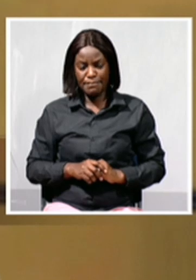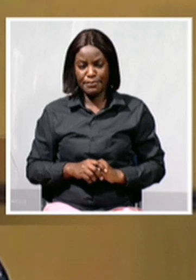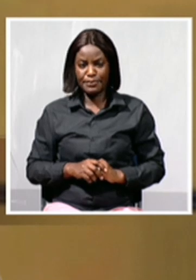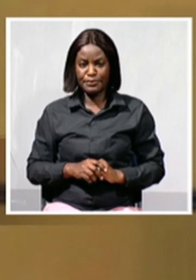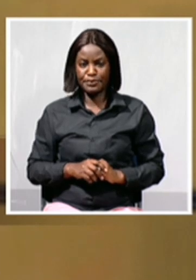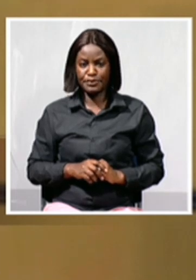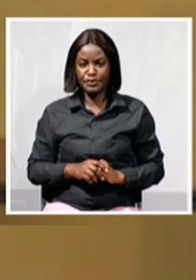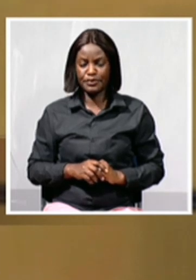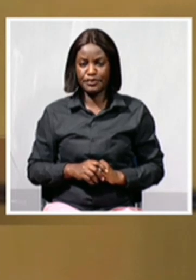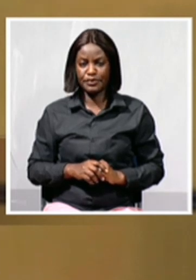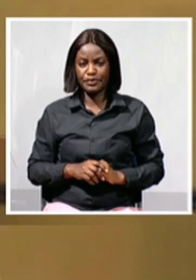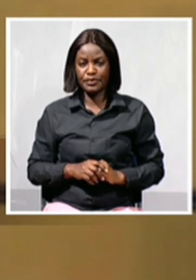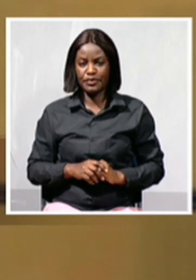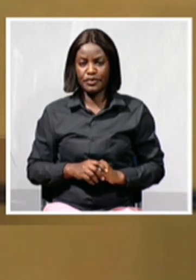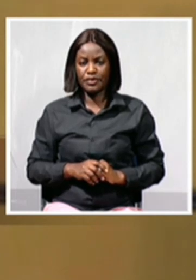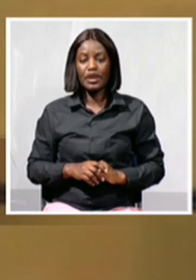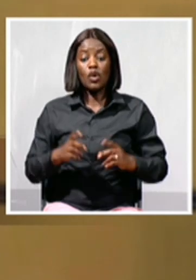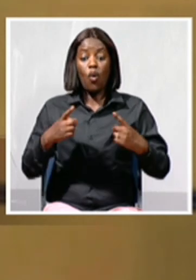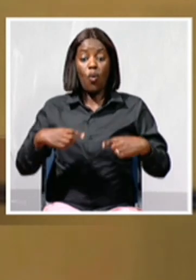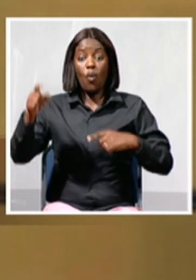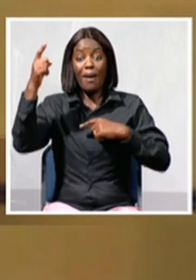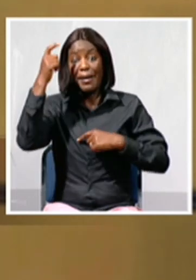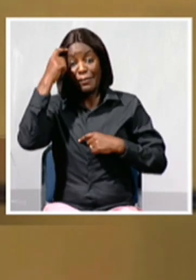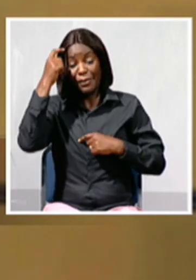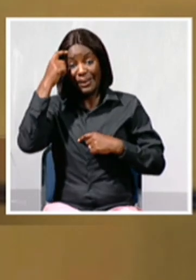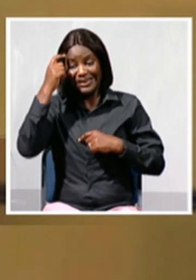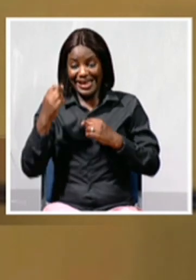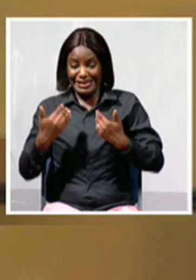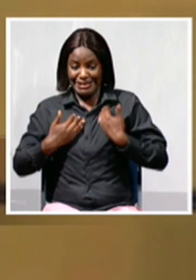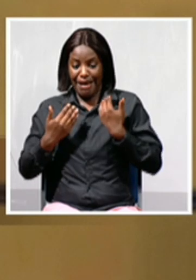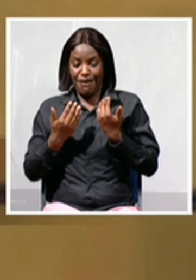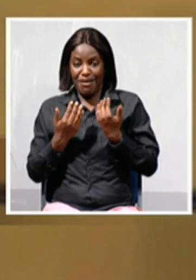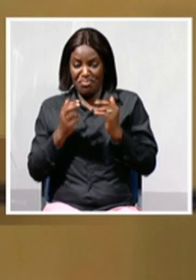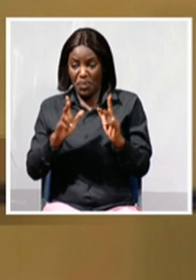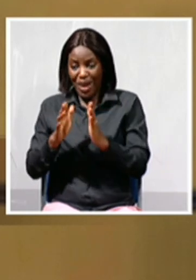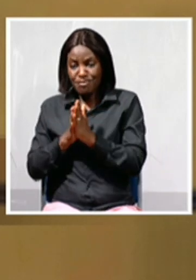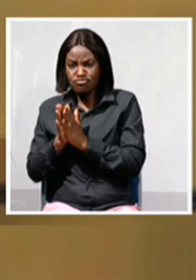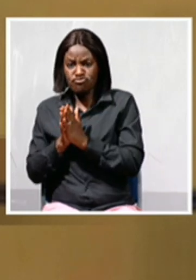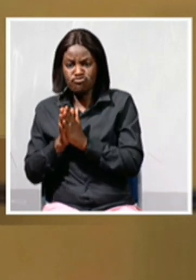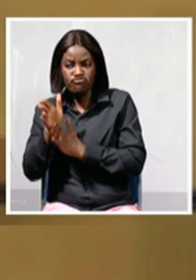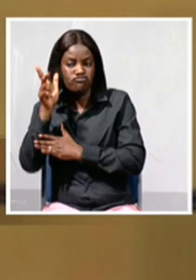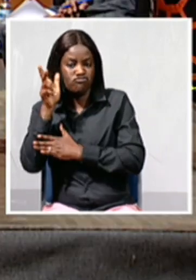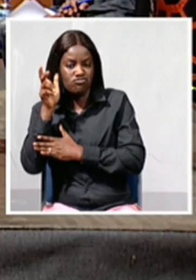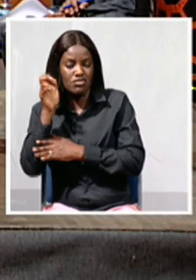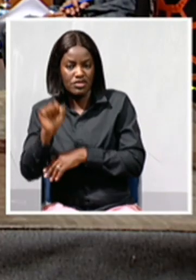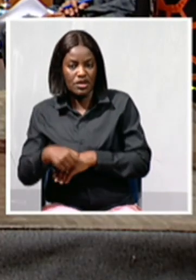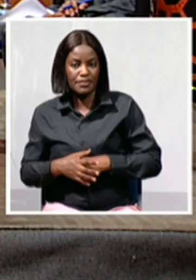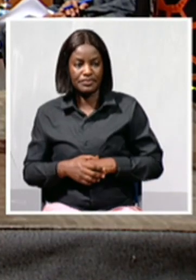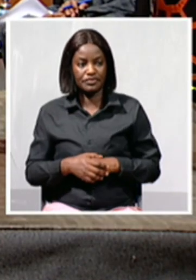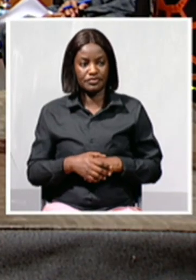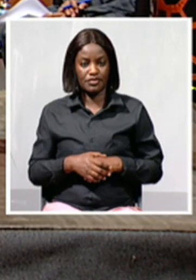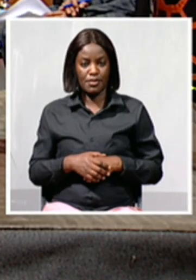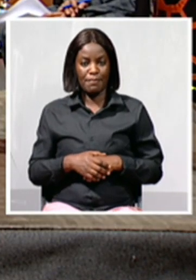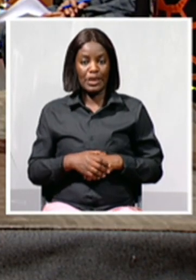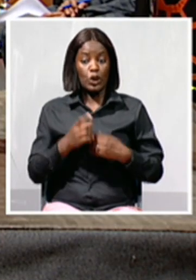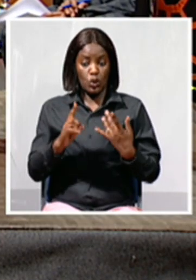can conduct voter education that we believe are appealing to young people. Thank you. At the end of the day, the proof of the pudding lies in the eating. Lies in the eating, So we'll